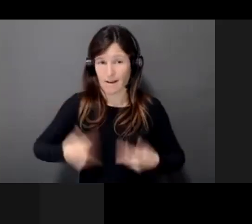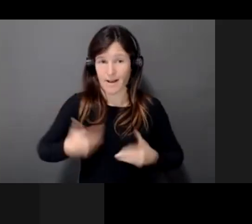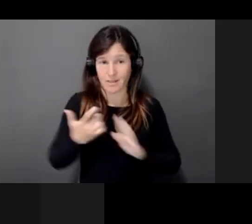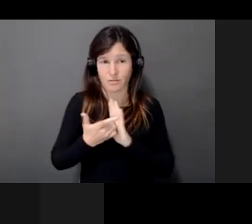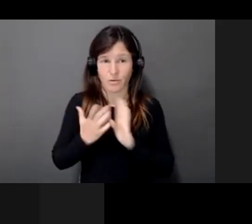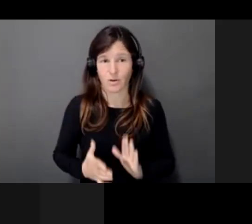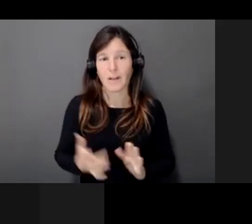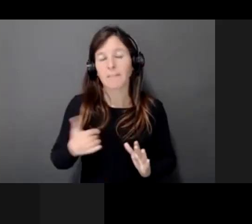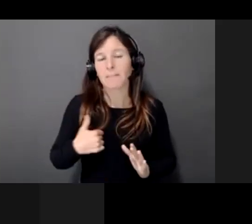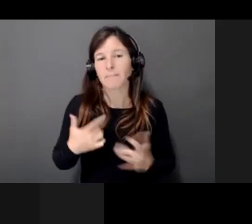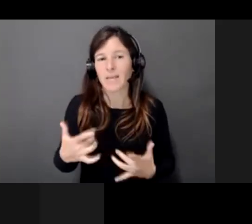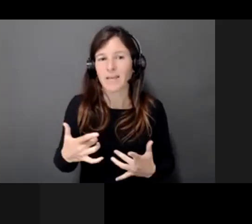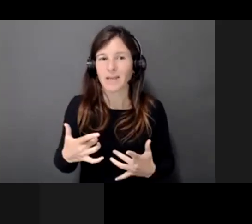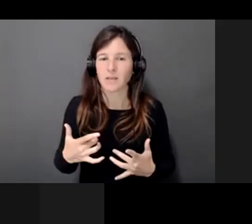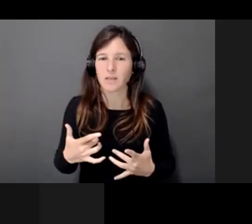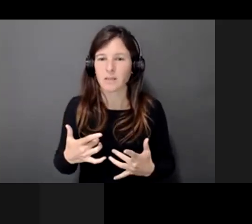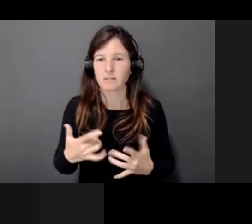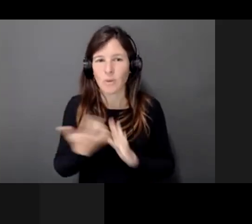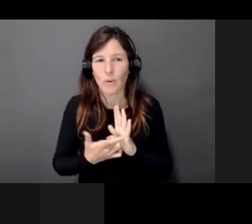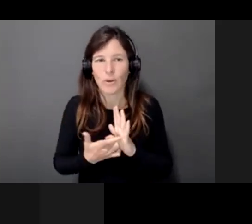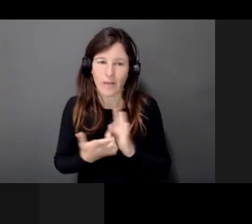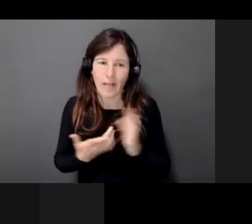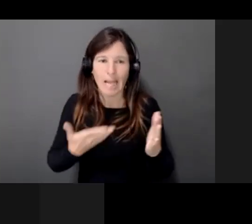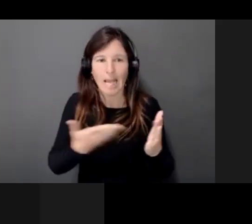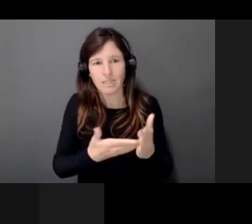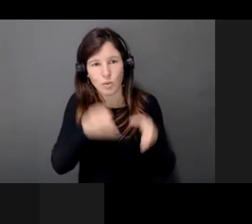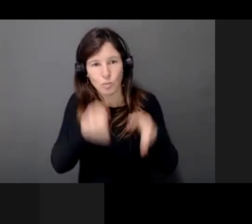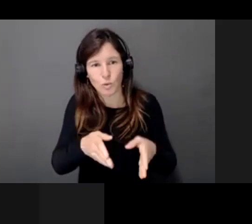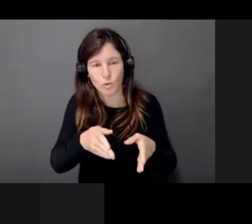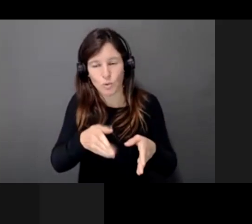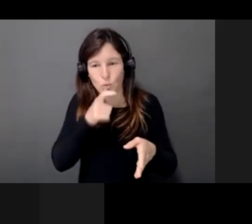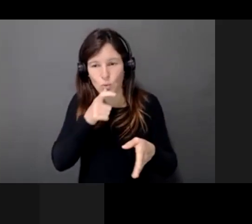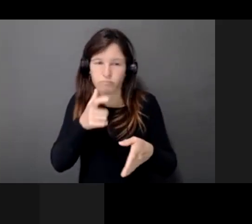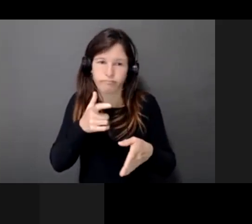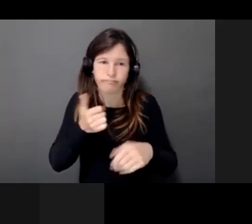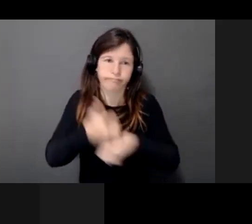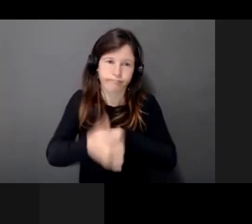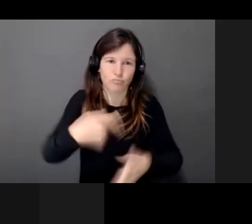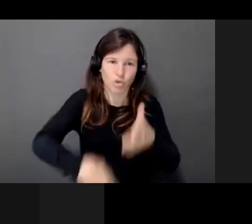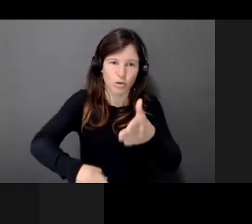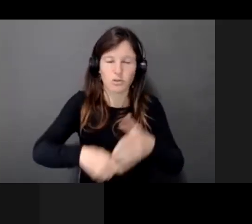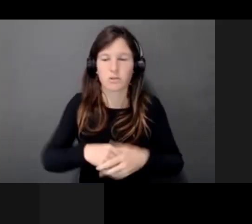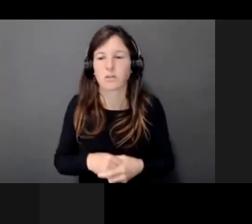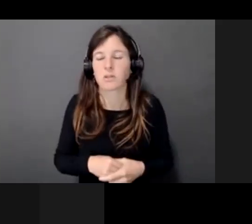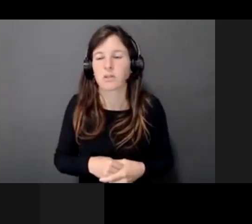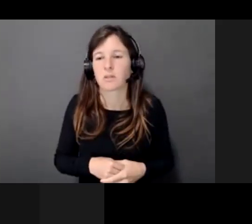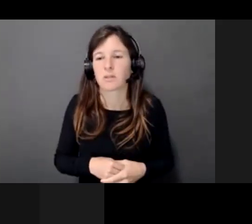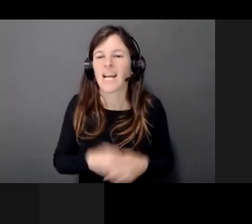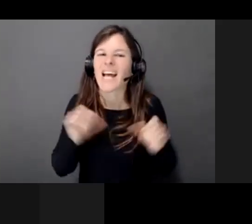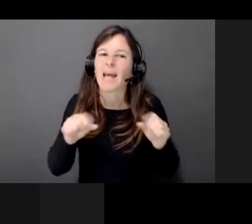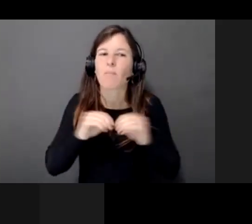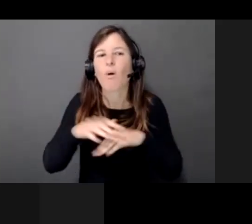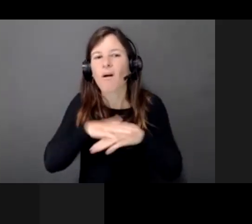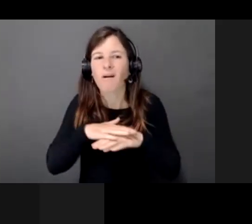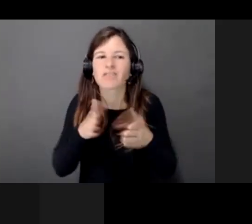on this. But I can tell you, not on this specific one, but generally. But what I can tell you is how I as a Crown would